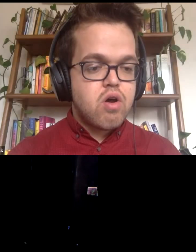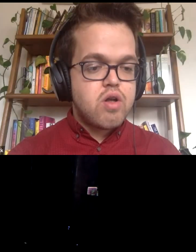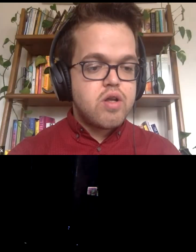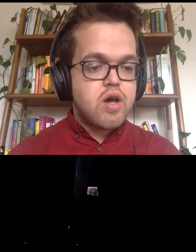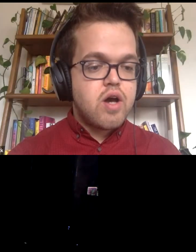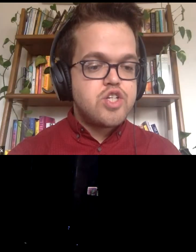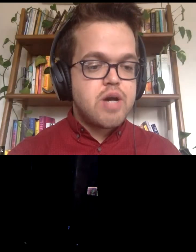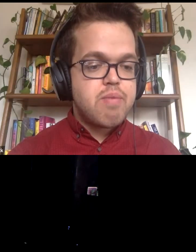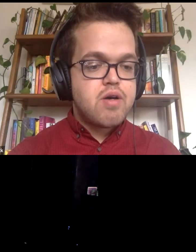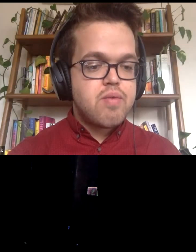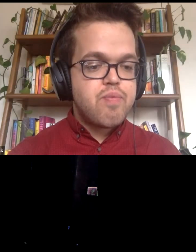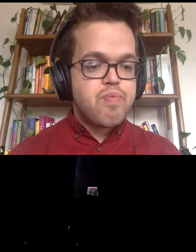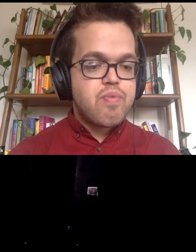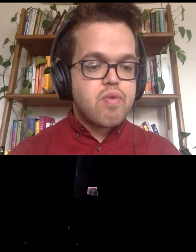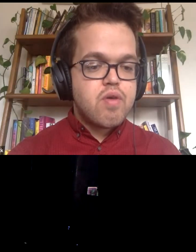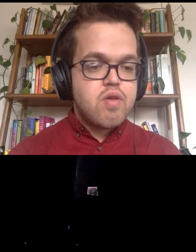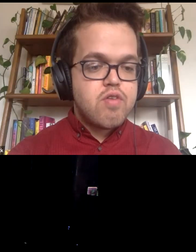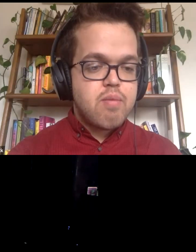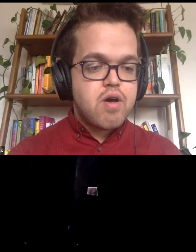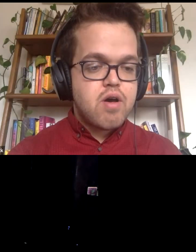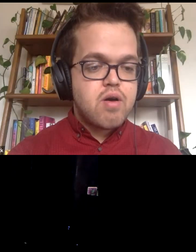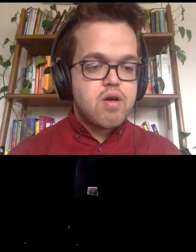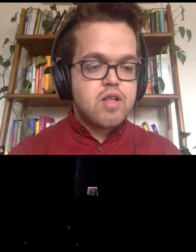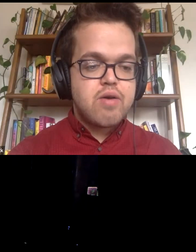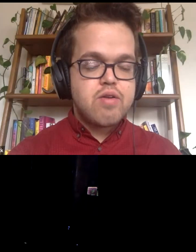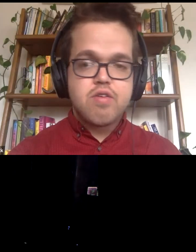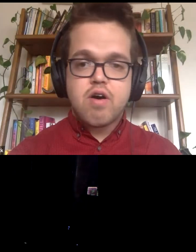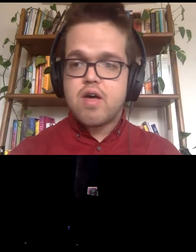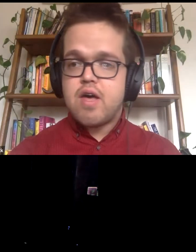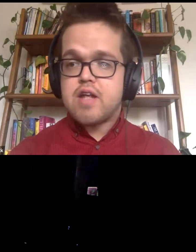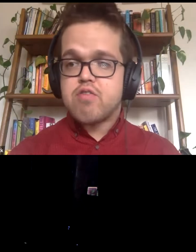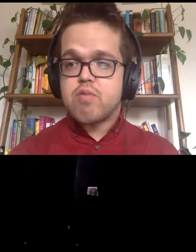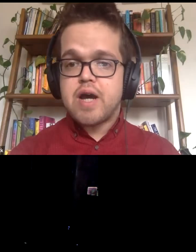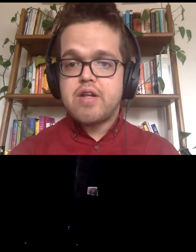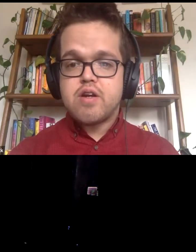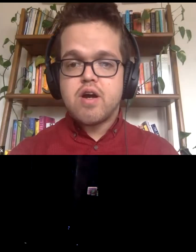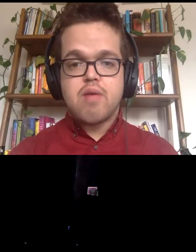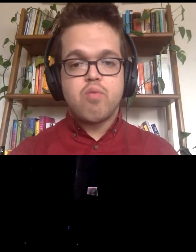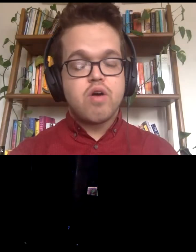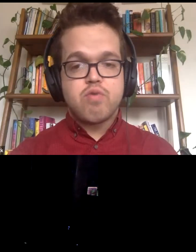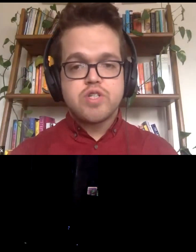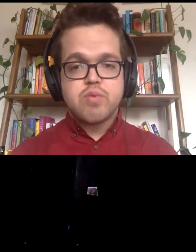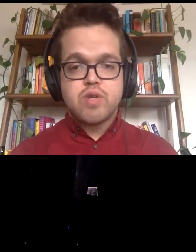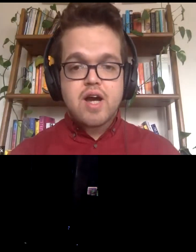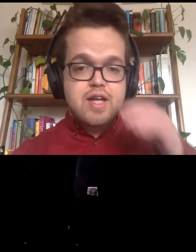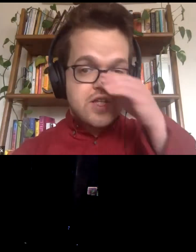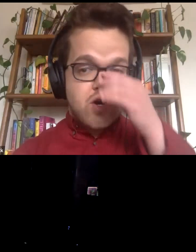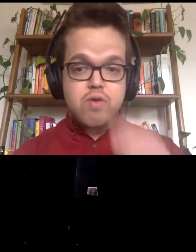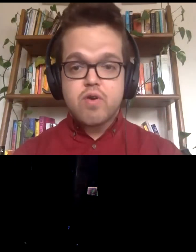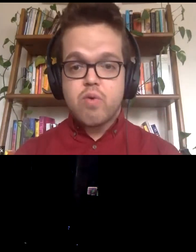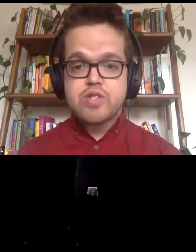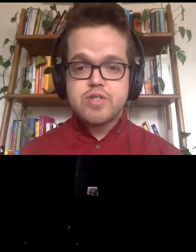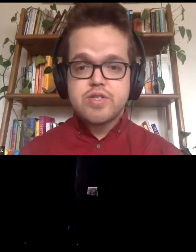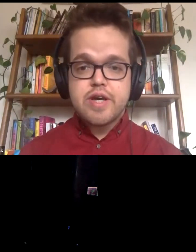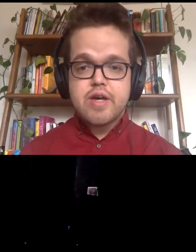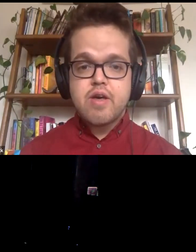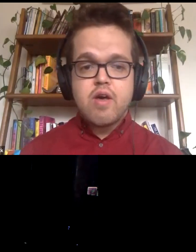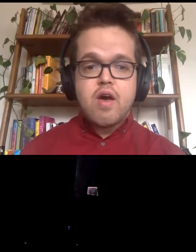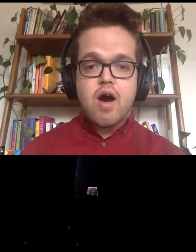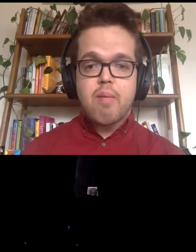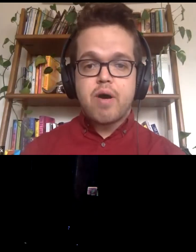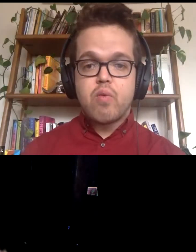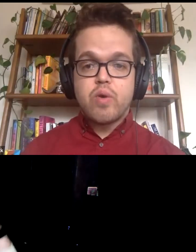call on Gemma. Gemma, I'm going to allow you to talk. And as a reminder, unfortunately, we're not going to get to all the questions